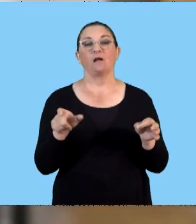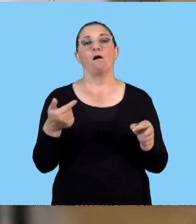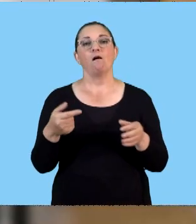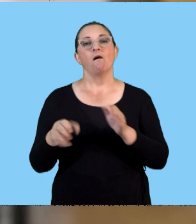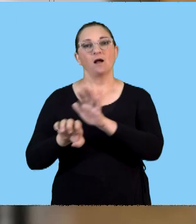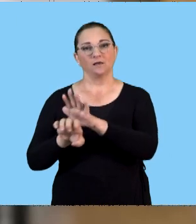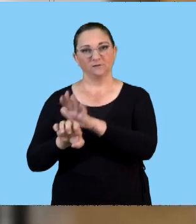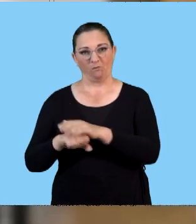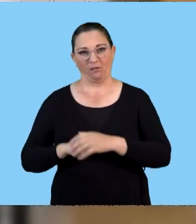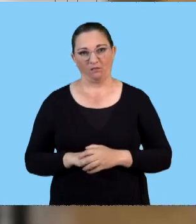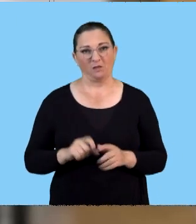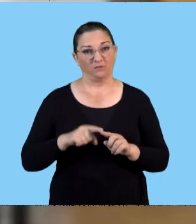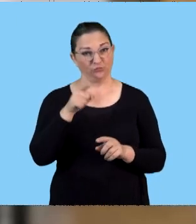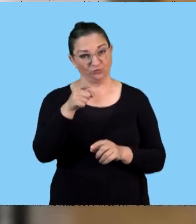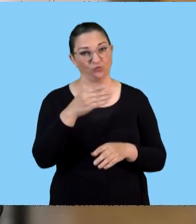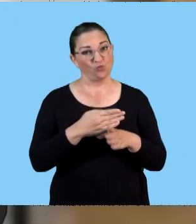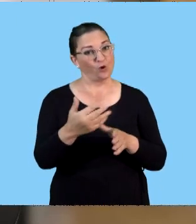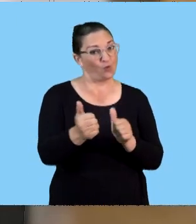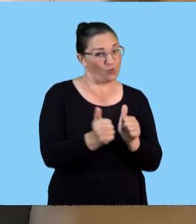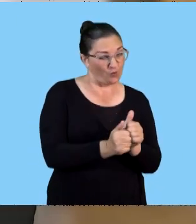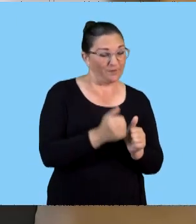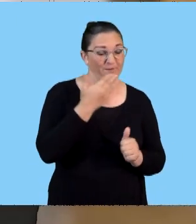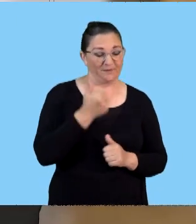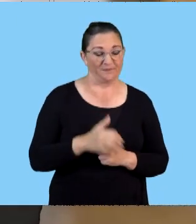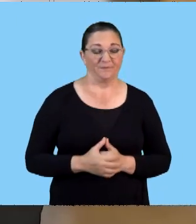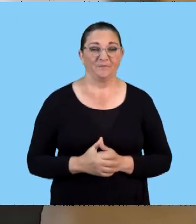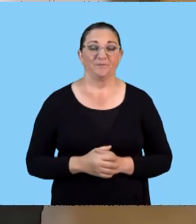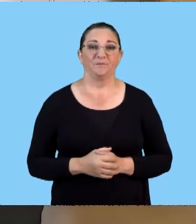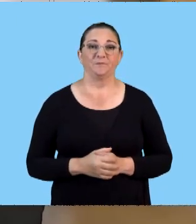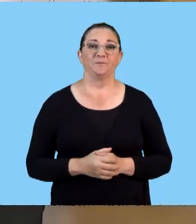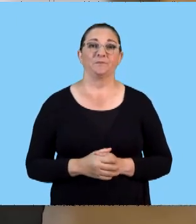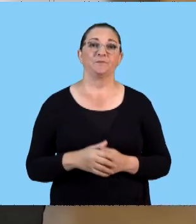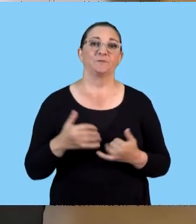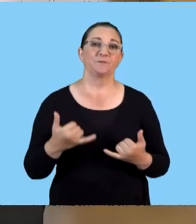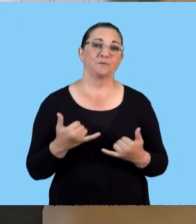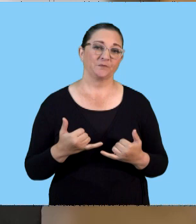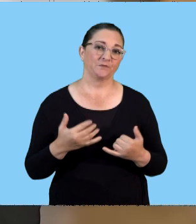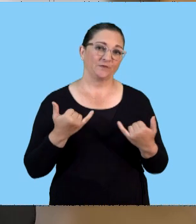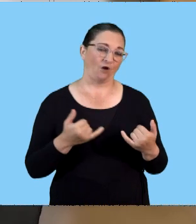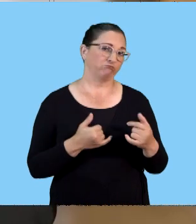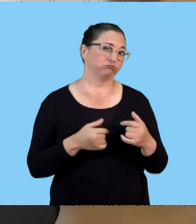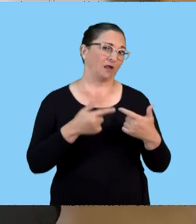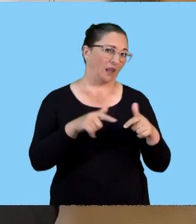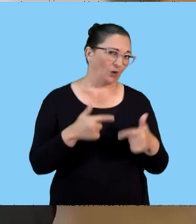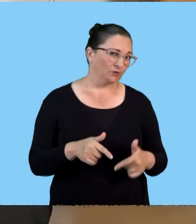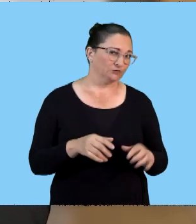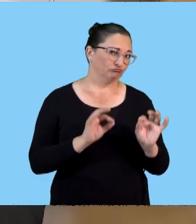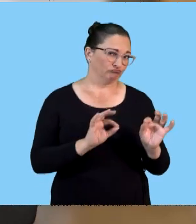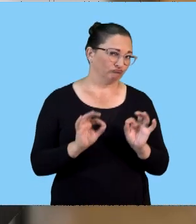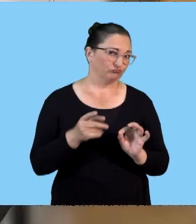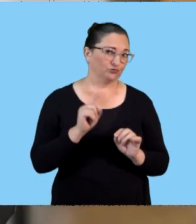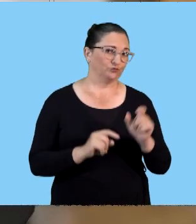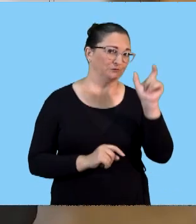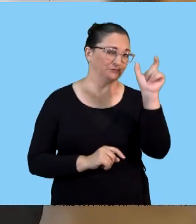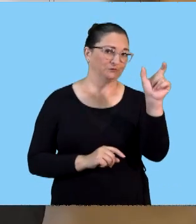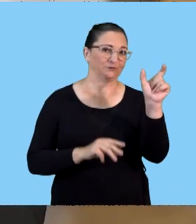some examples. And the aim is for you to work with me. Now moving on to the appropriate language. So here